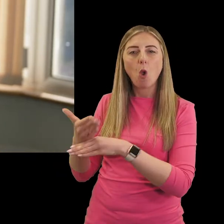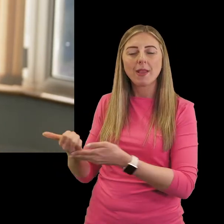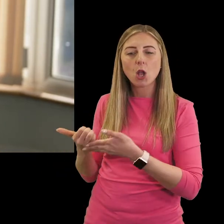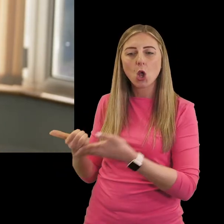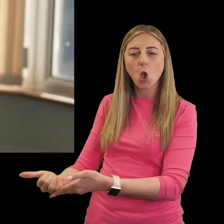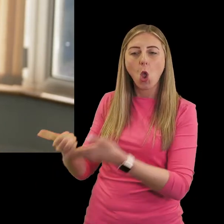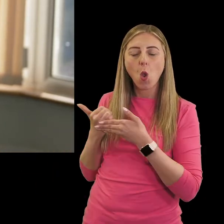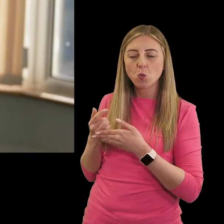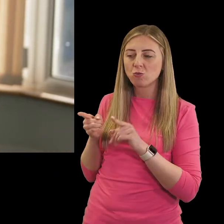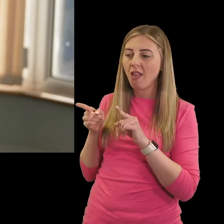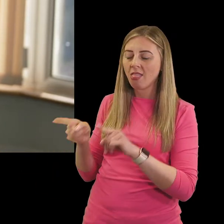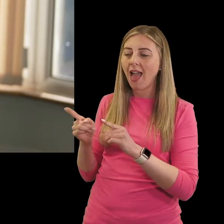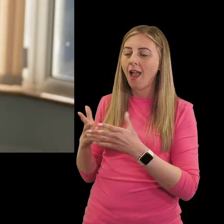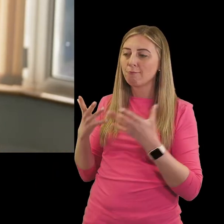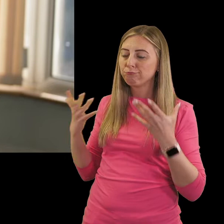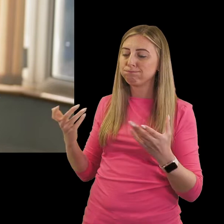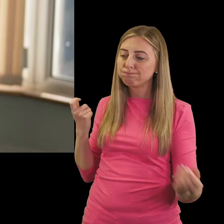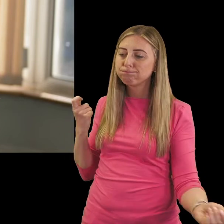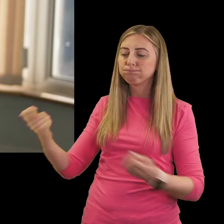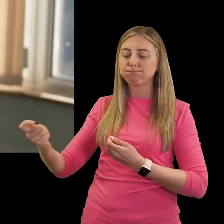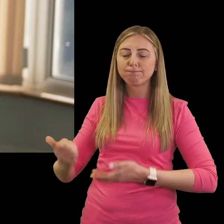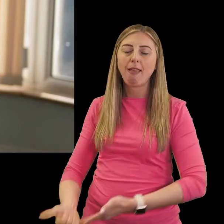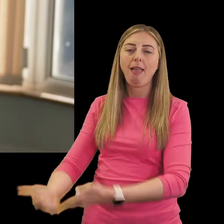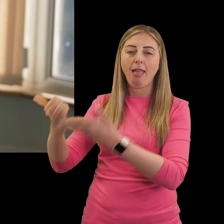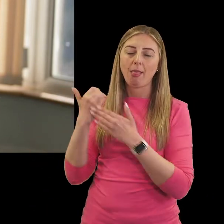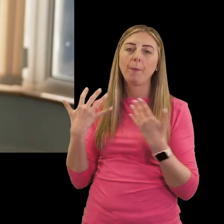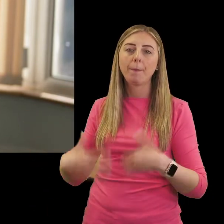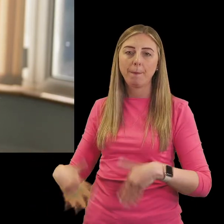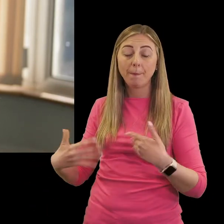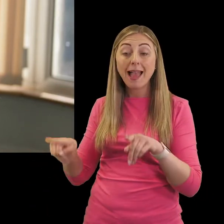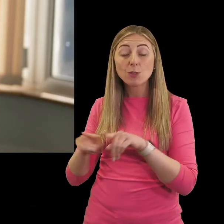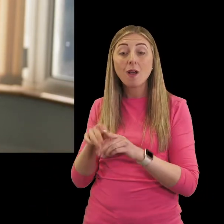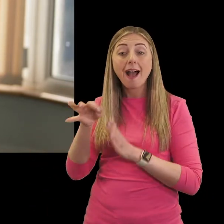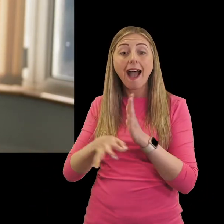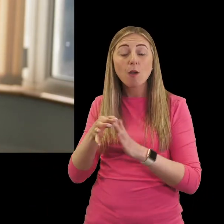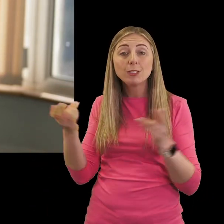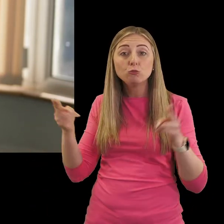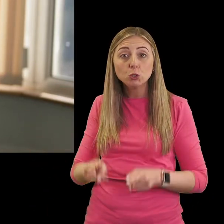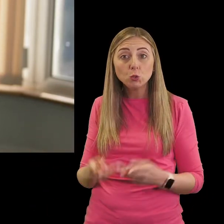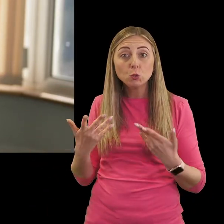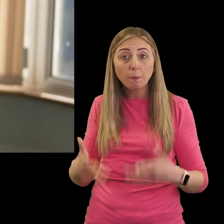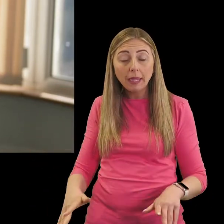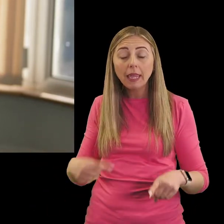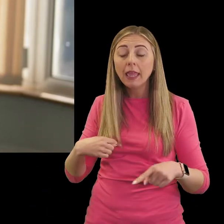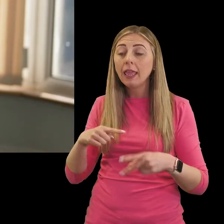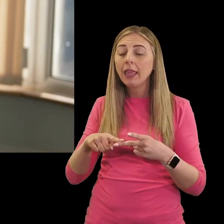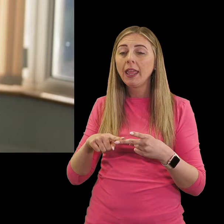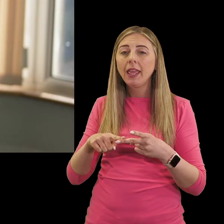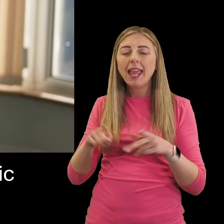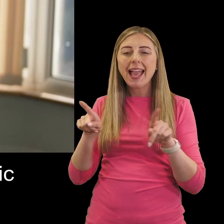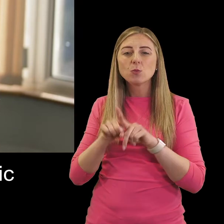was the biggest help, really. Having my hours reduced, being able to use noise cancelling